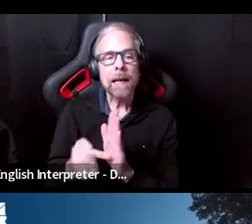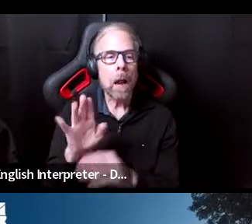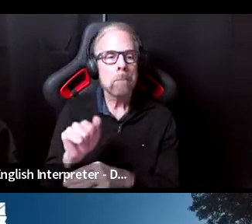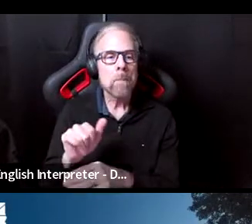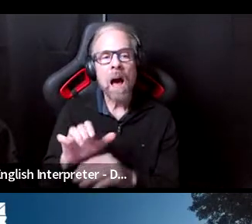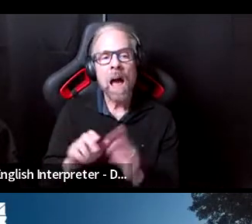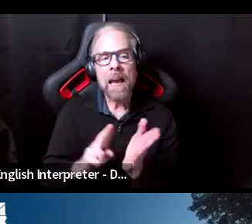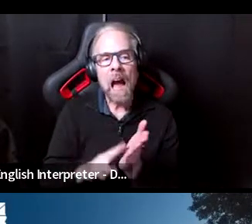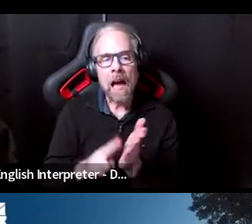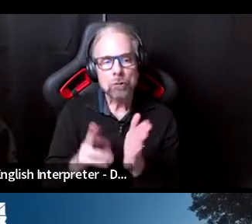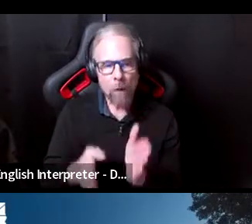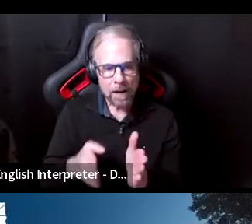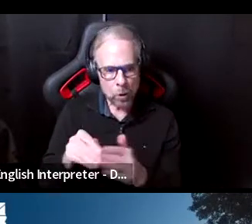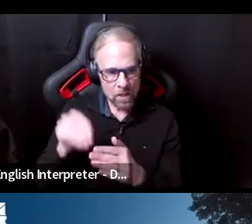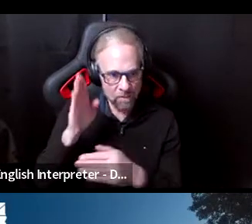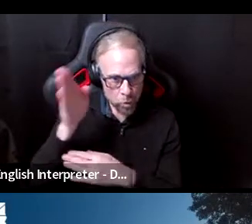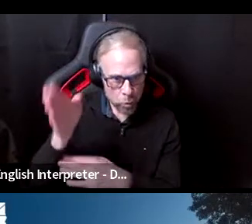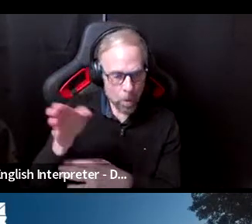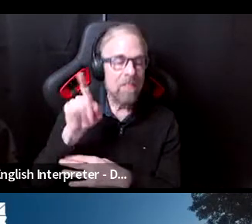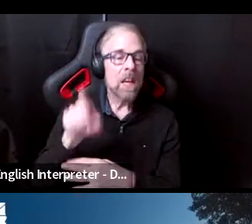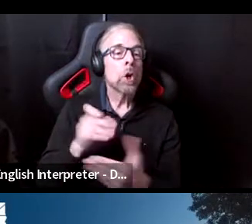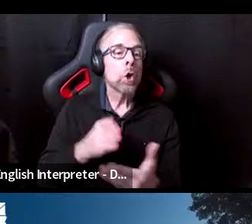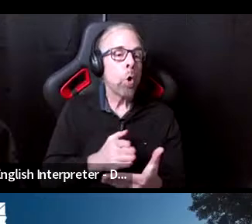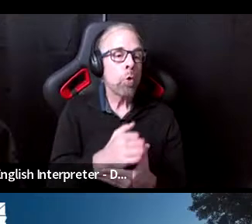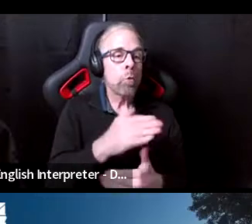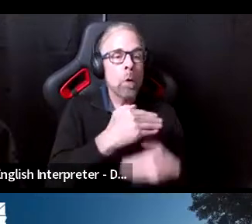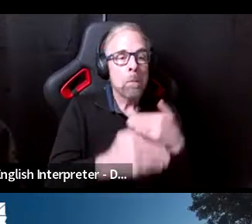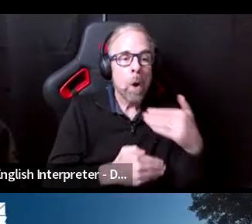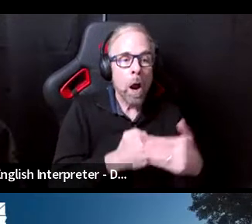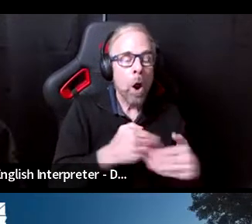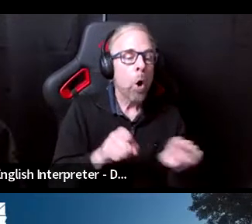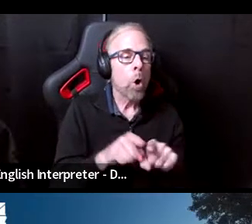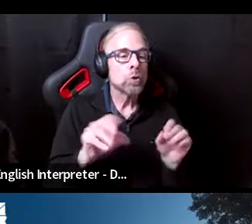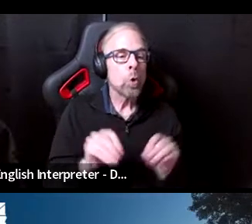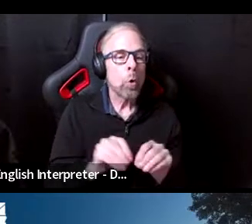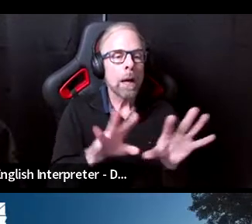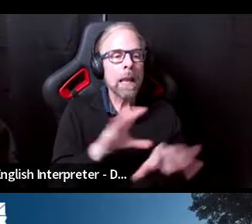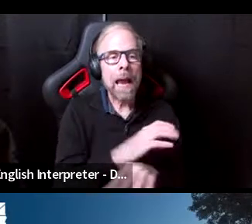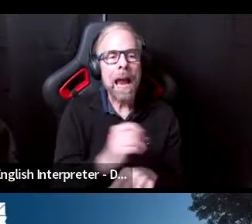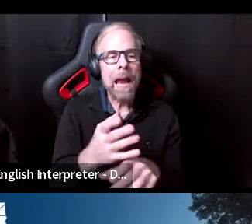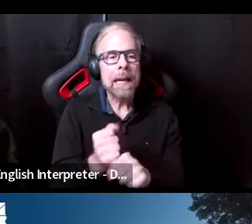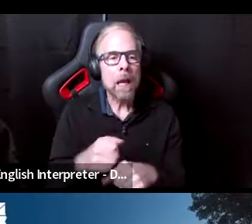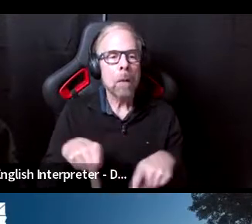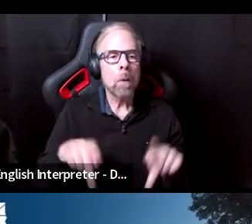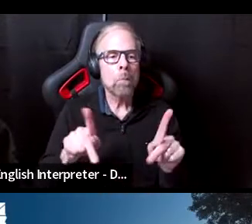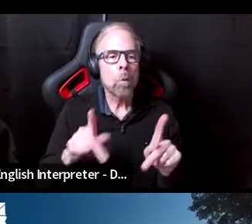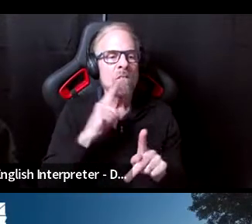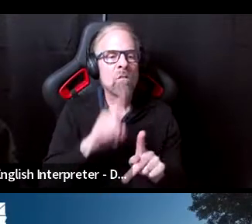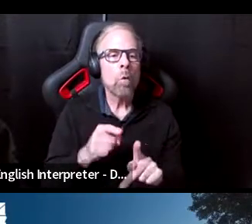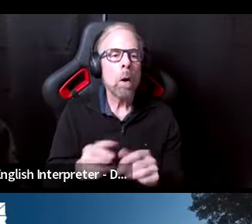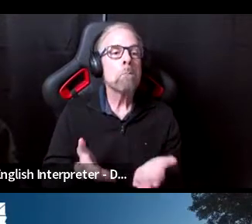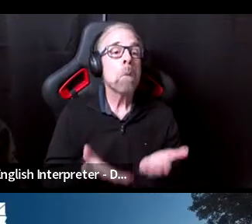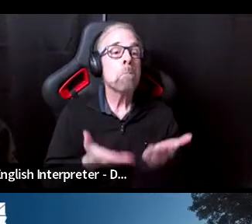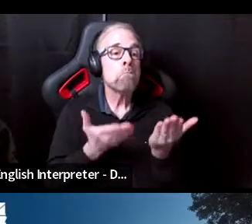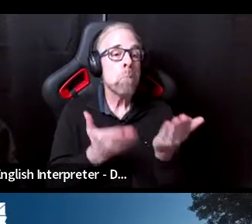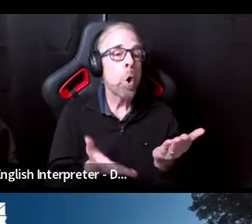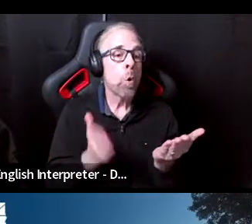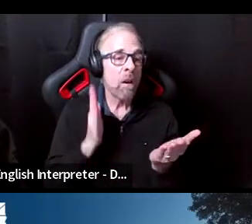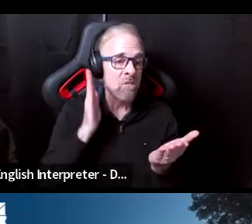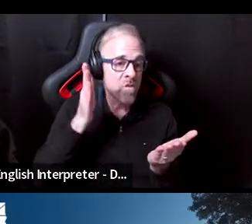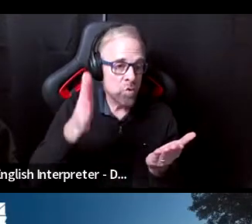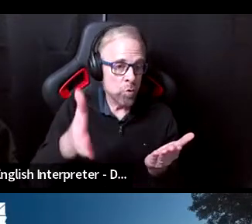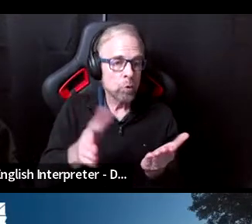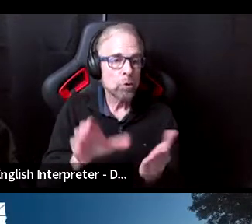future, they would need to go through a process to also clear and permit any proposed future sites for that